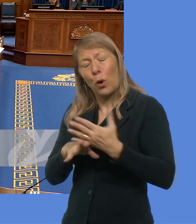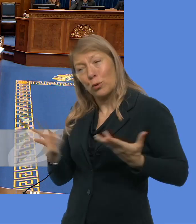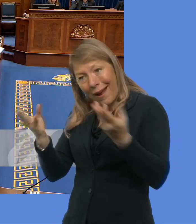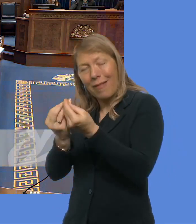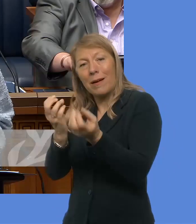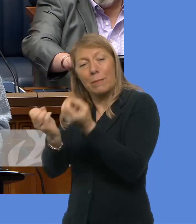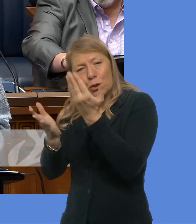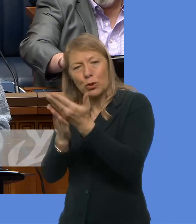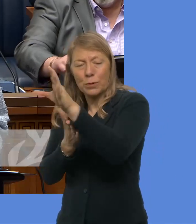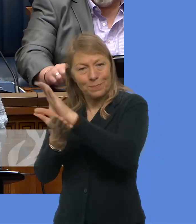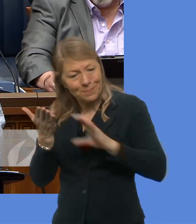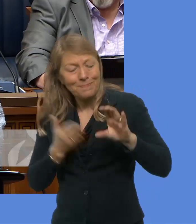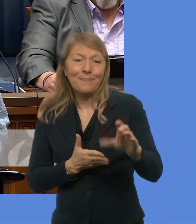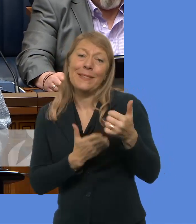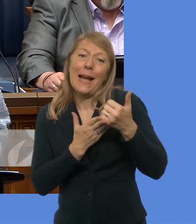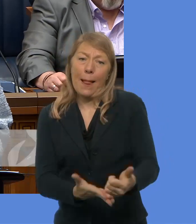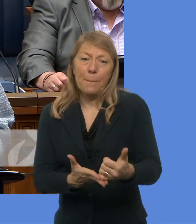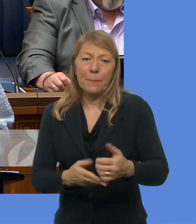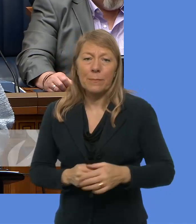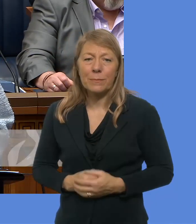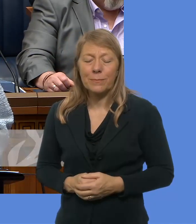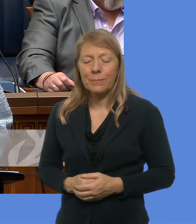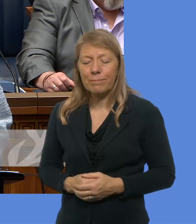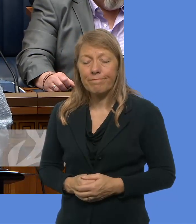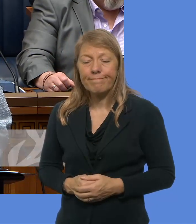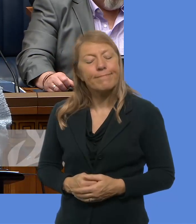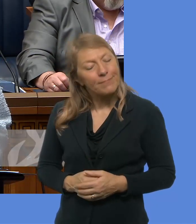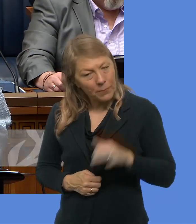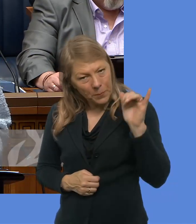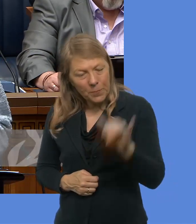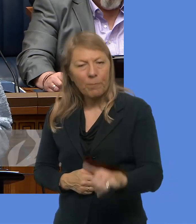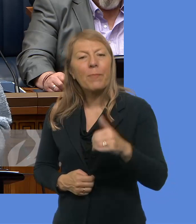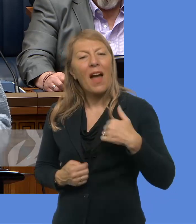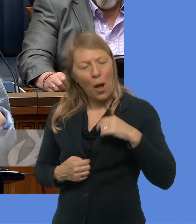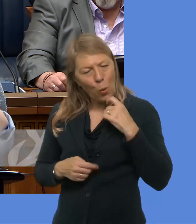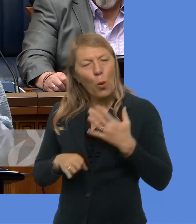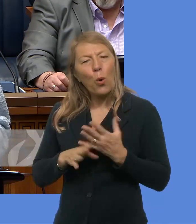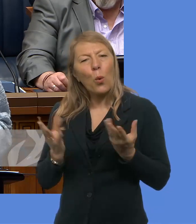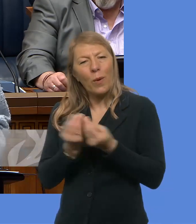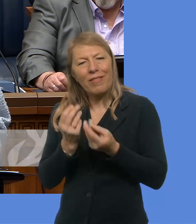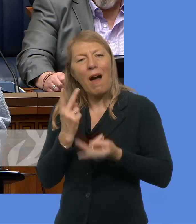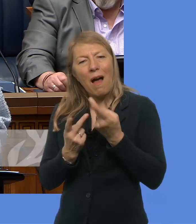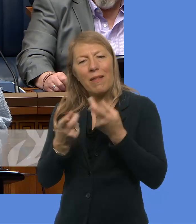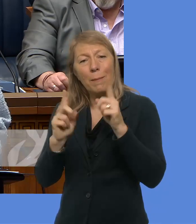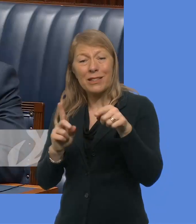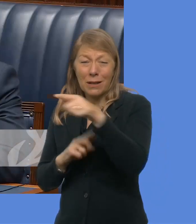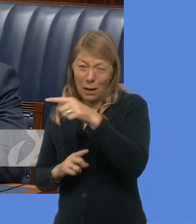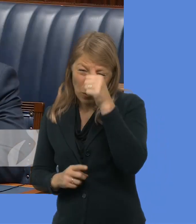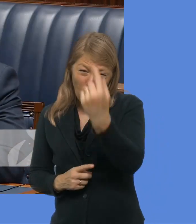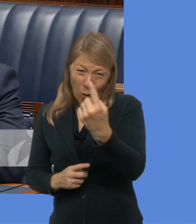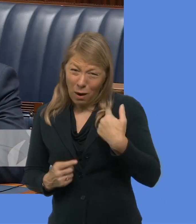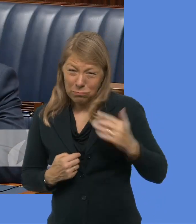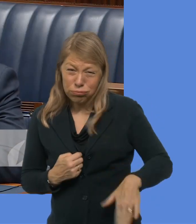Minister. And I can indeed undertake to work with other ministers. Clearly, I'm from a rural community myself,